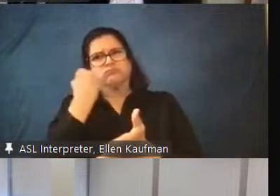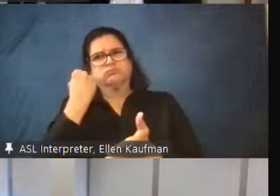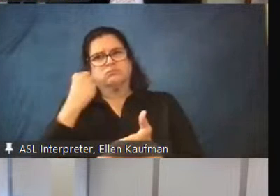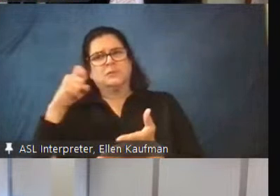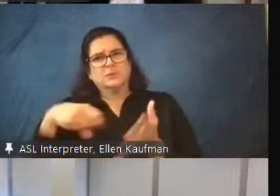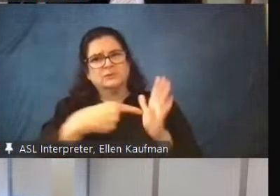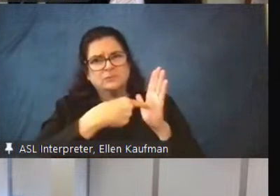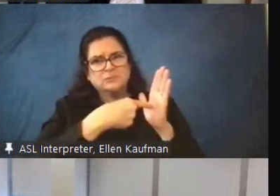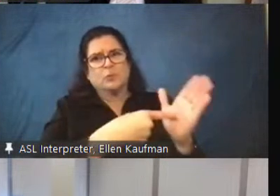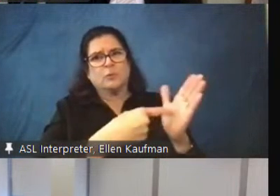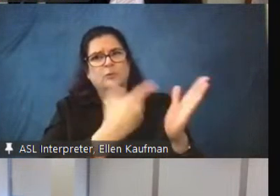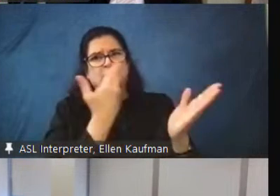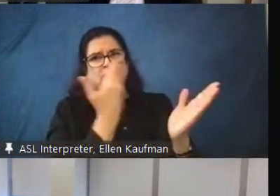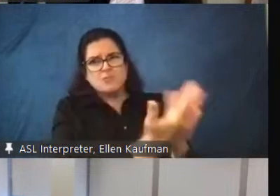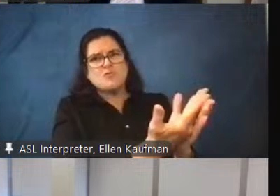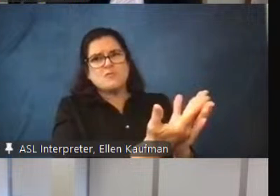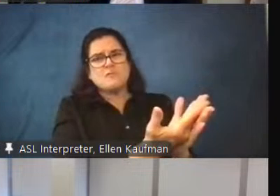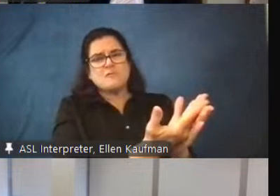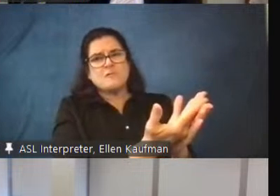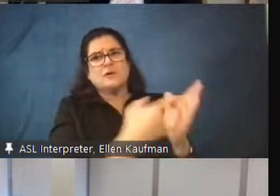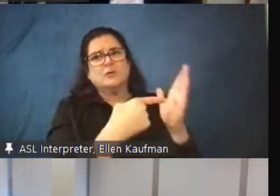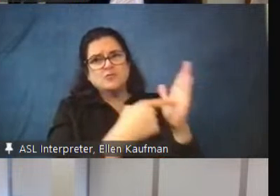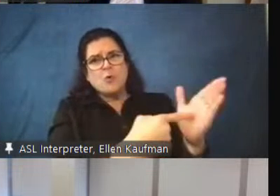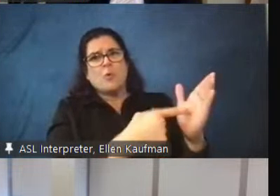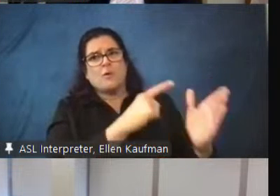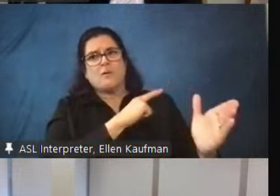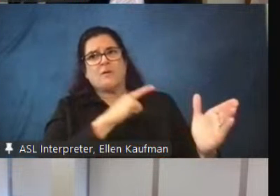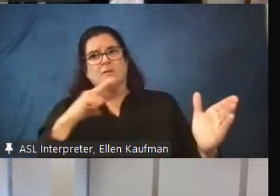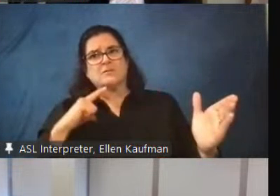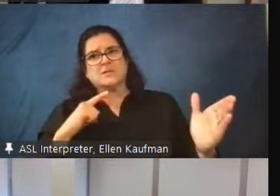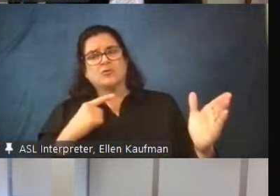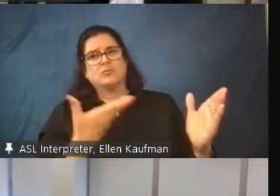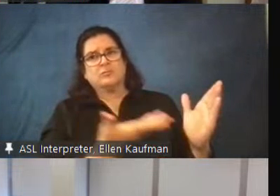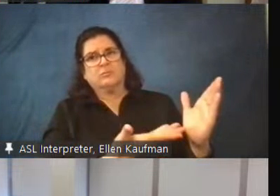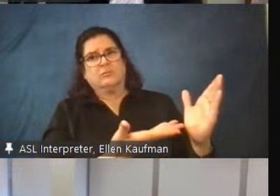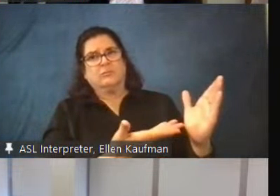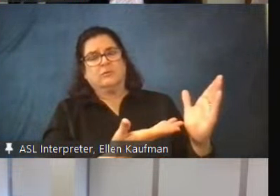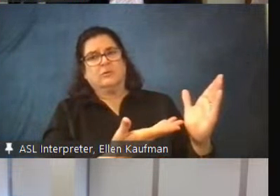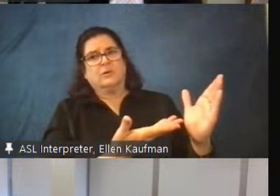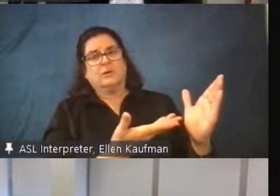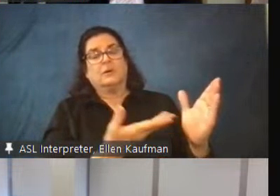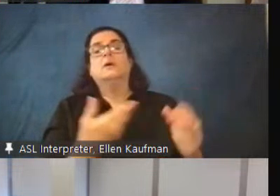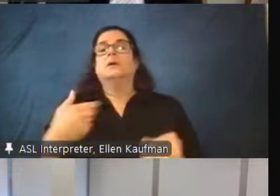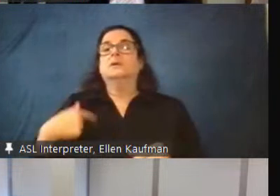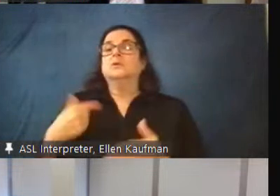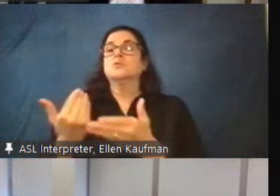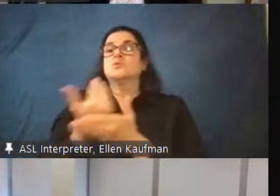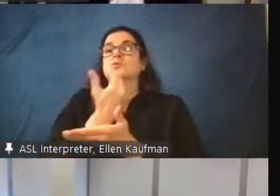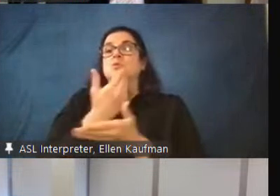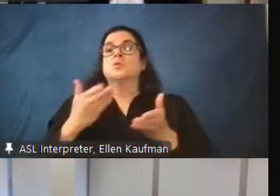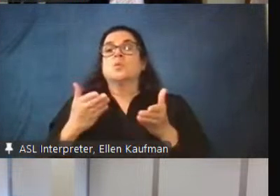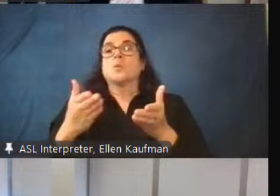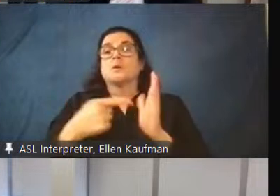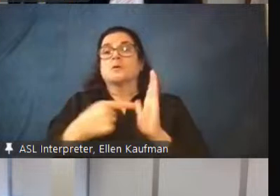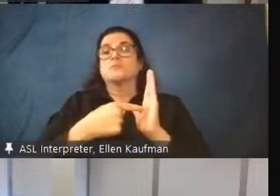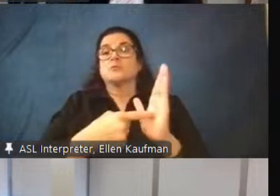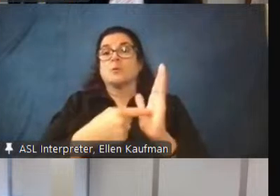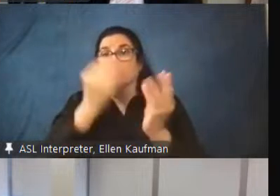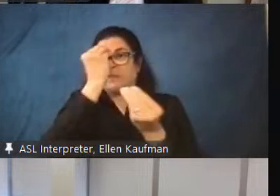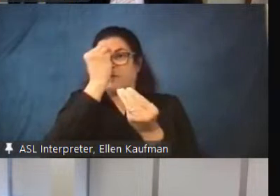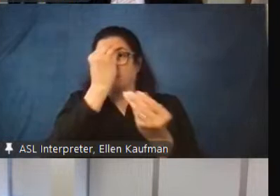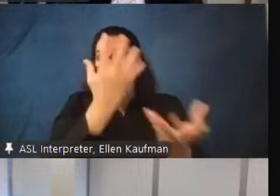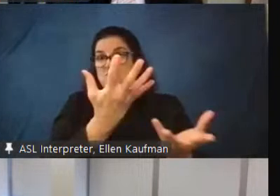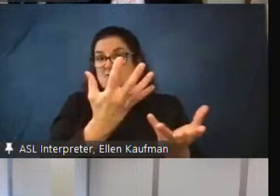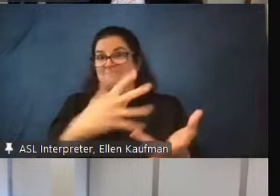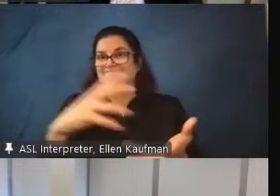if they saw this kind of information. I hadn't seen it laid out quite like this, but I thought this was a presentation. We